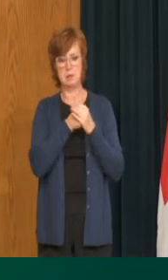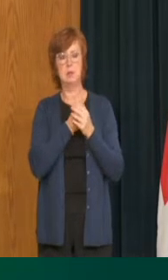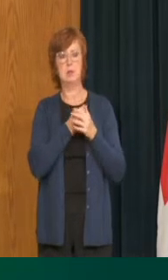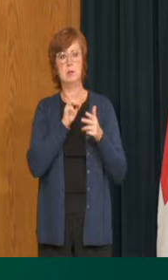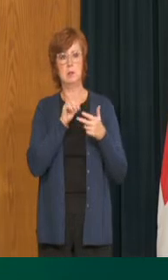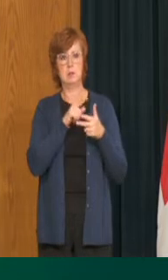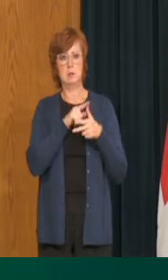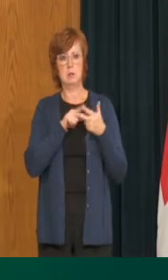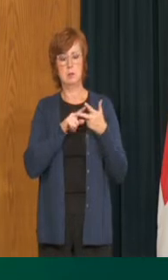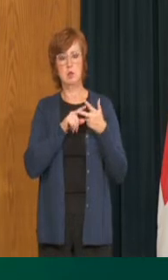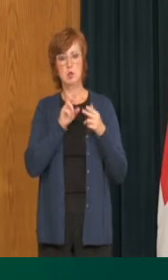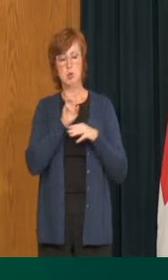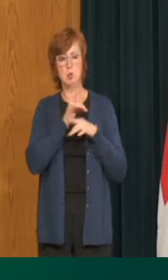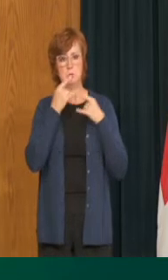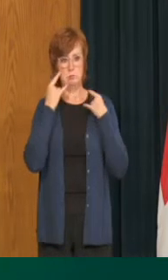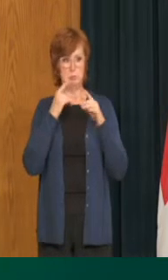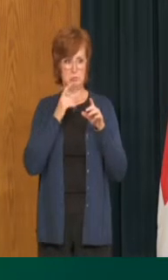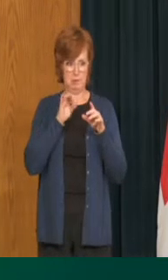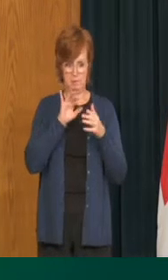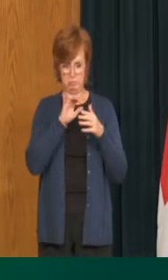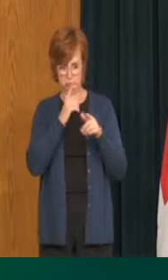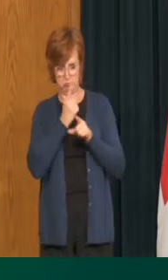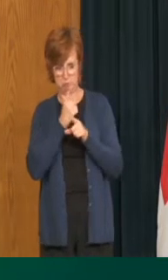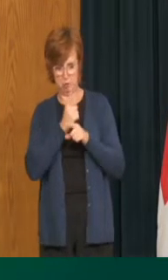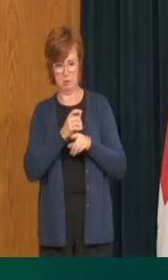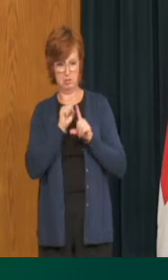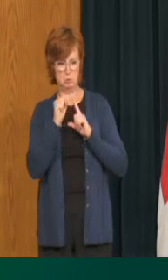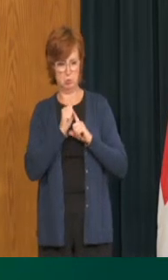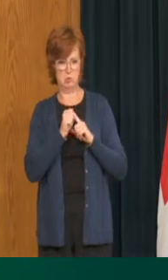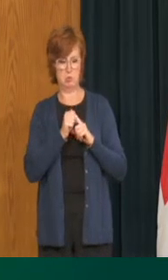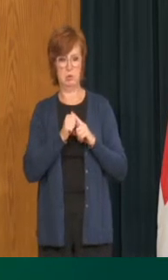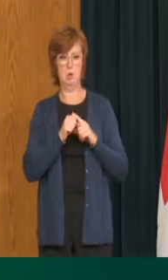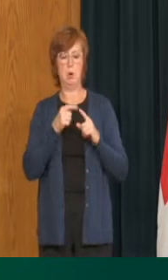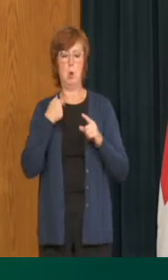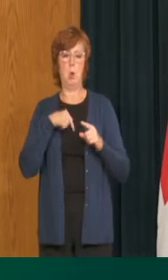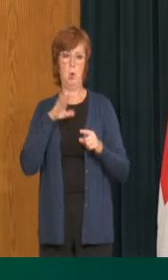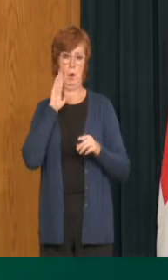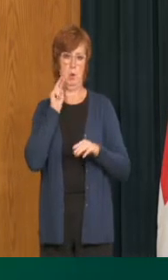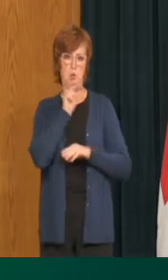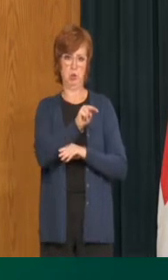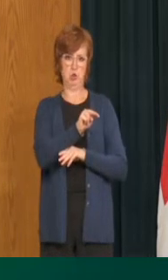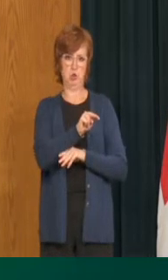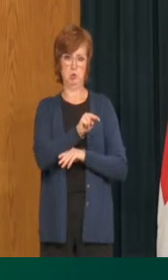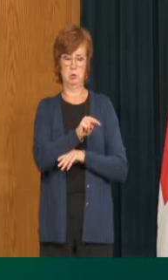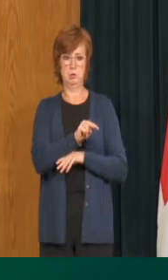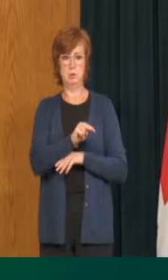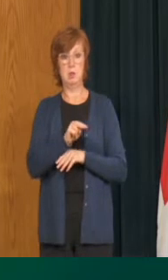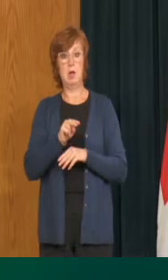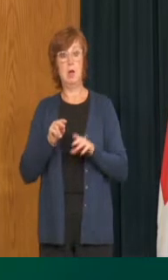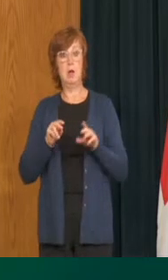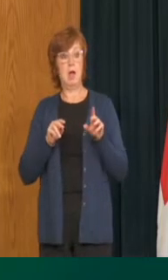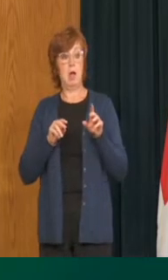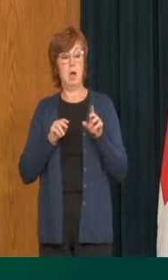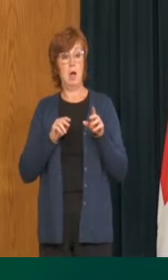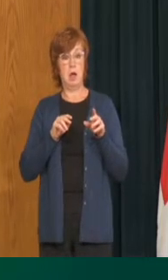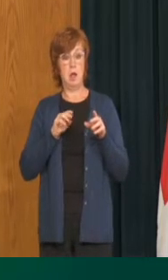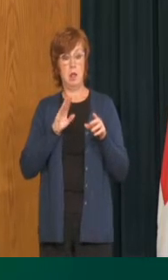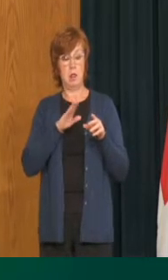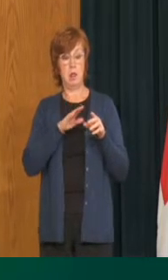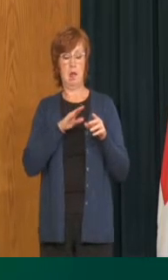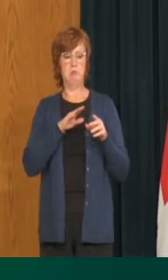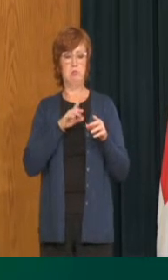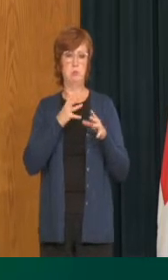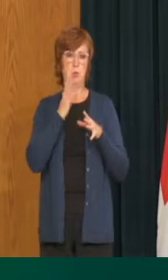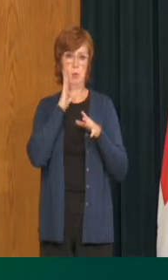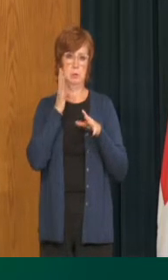mask use where appropriate. So we'll monitor closely. It does sometimes take a while to ensure that there isn't an outbreak in